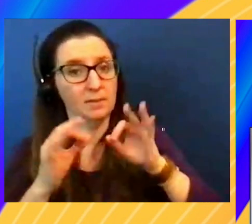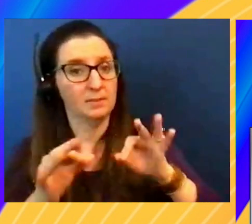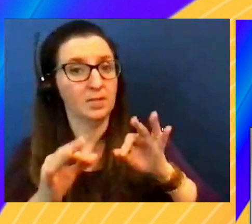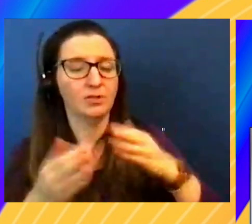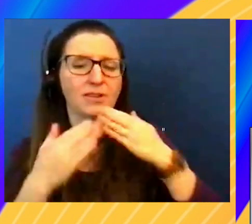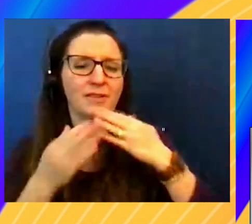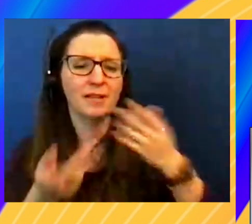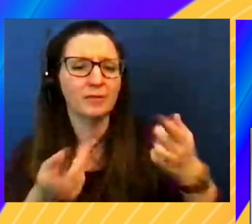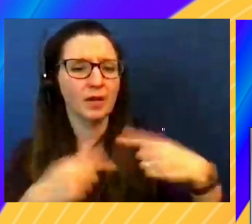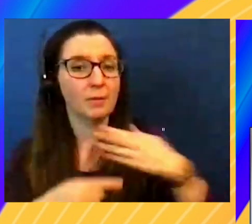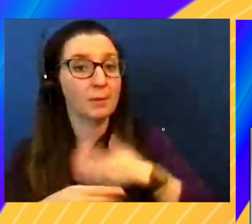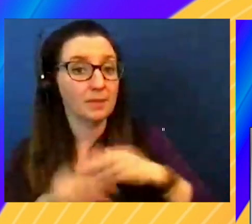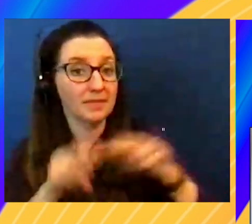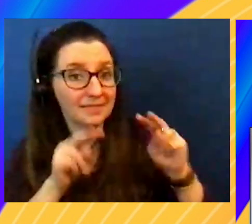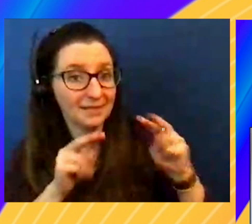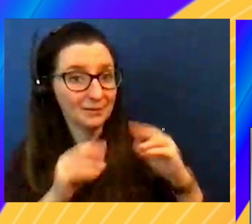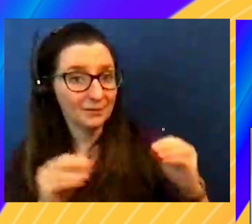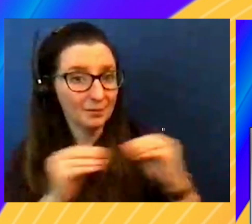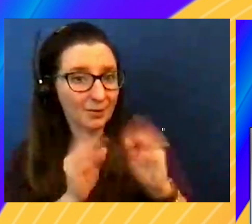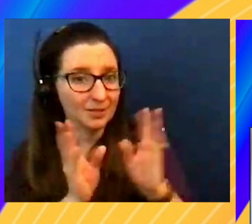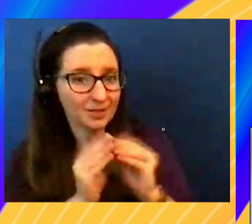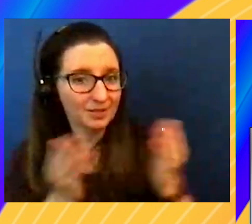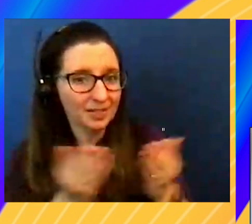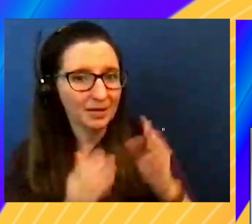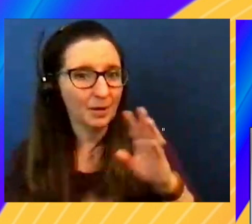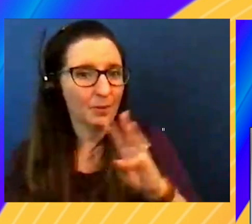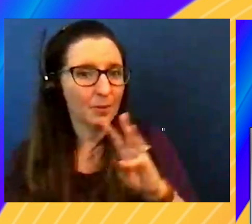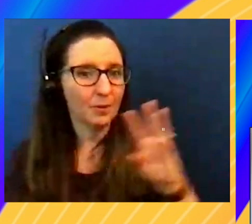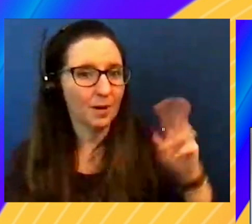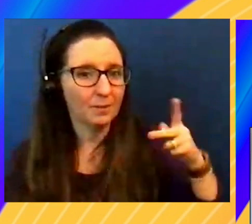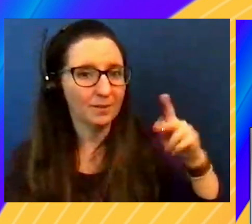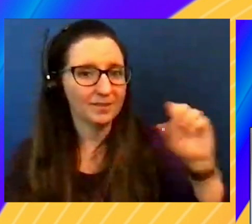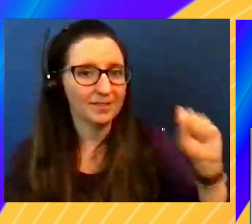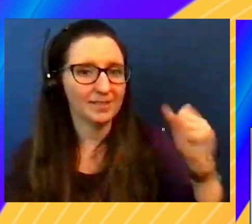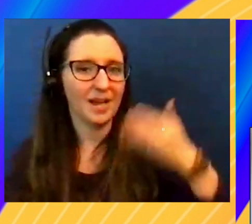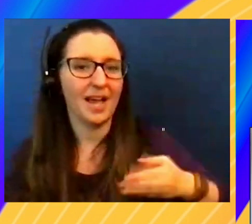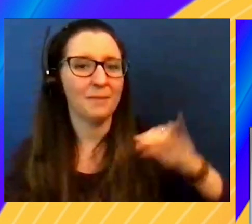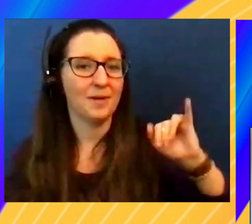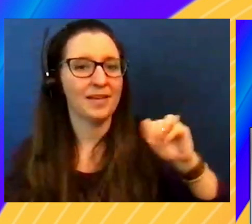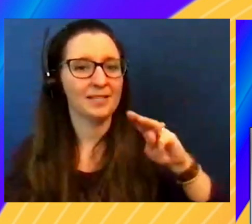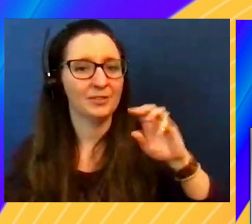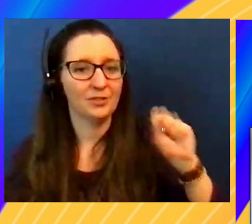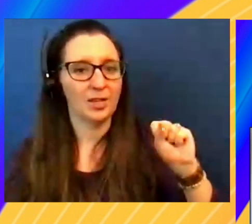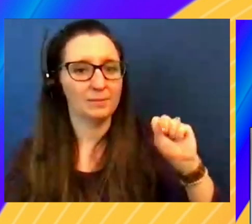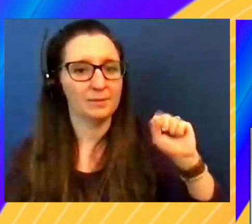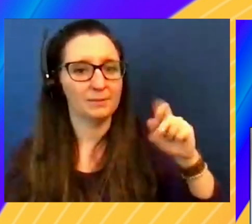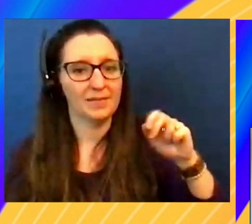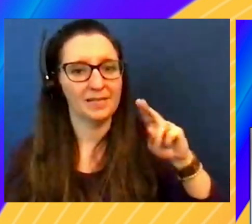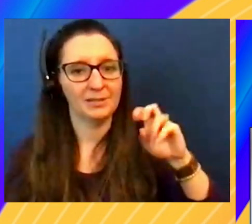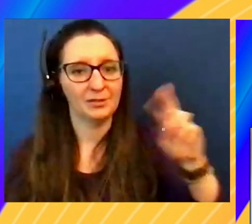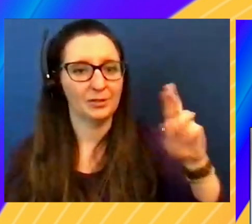tuned for more sessions here at the Worldwide Public Sector. I'm James Spencer, and we'll see you all later. So thank you so much.